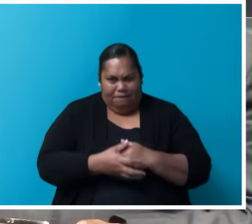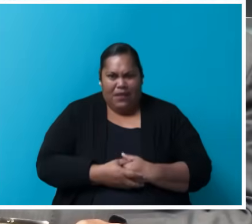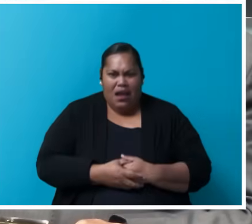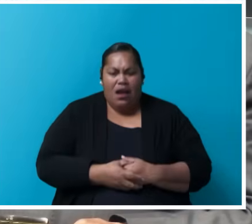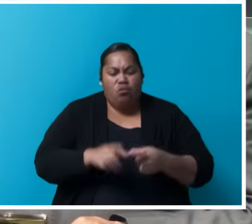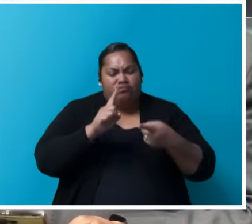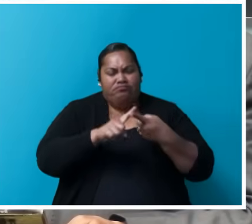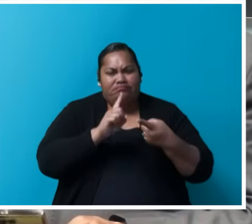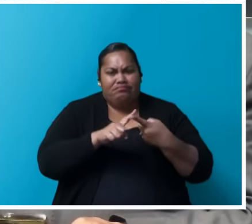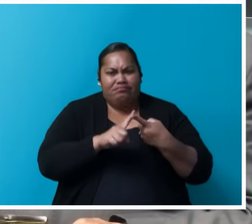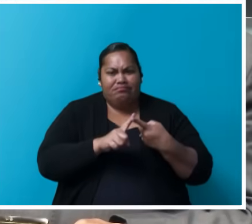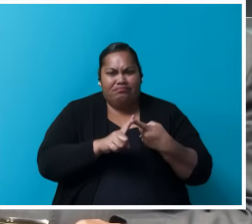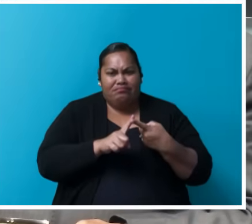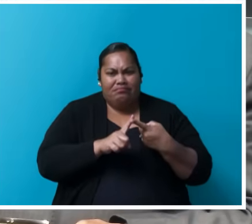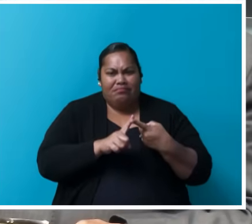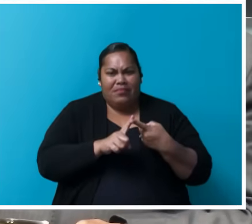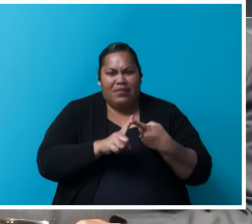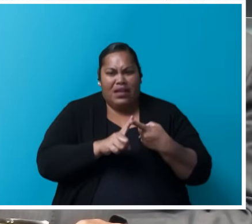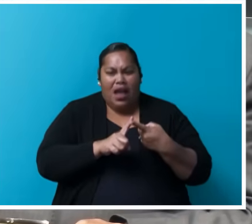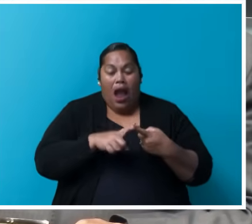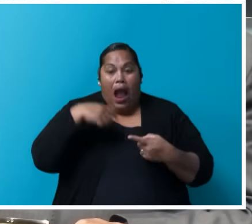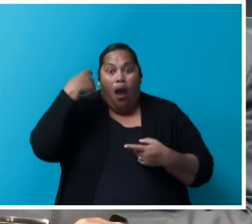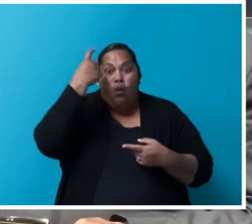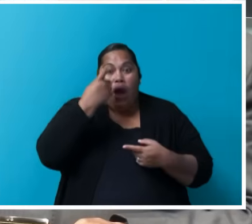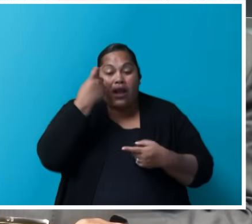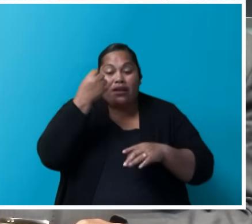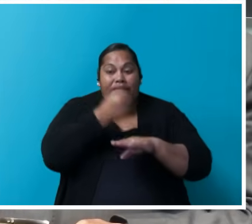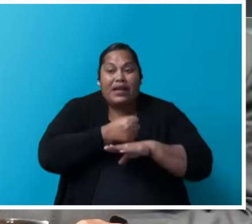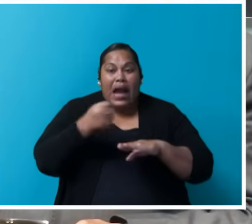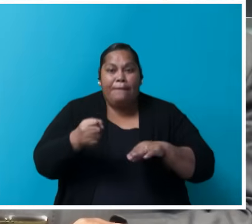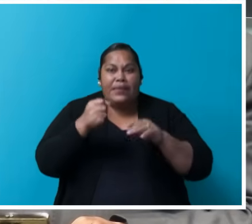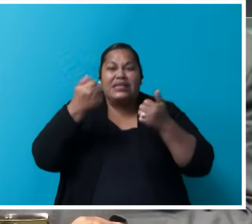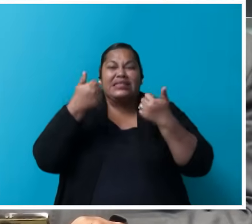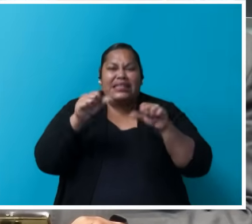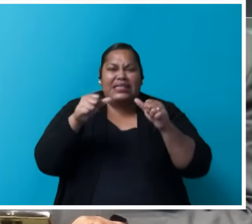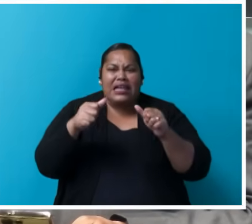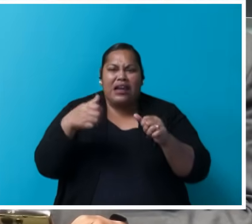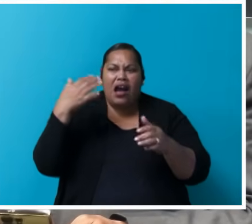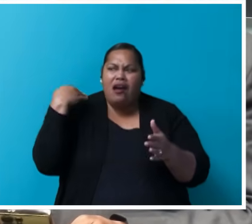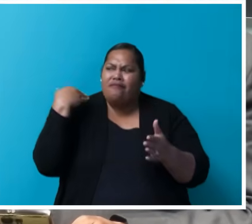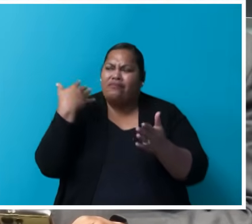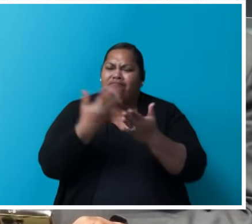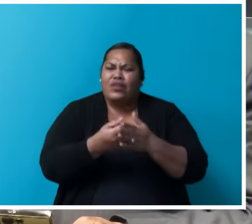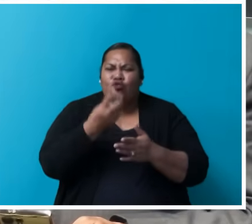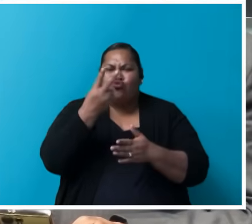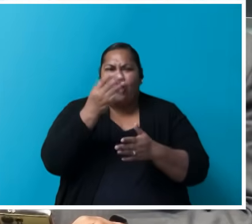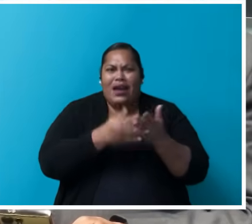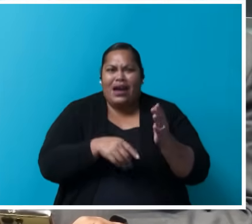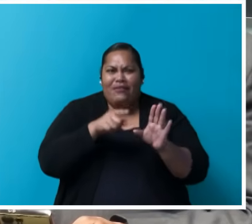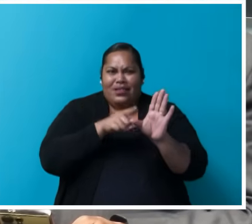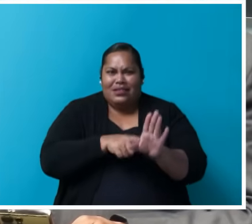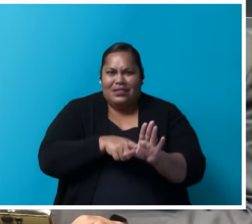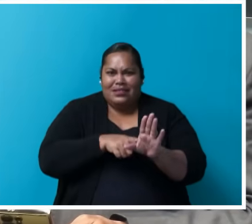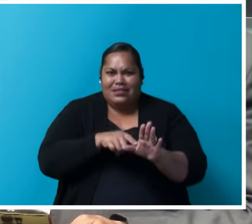One, they are worried about the government's successes over the last 2.5 years.